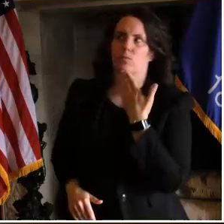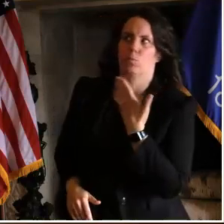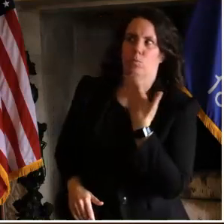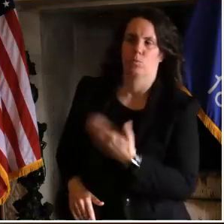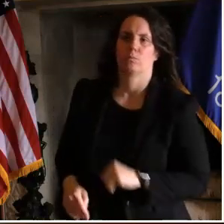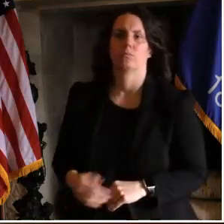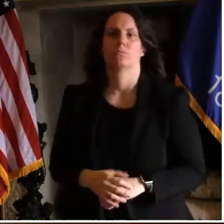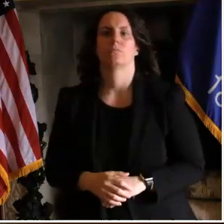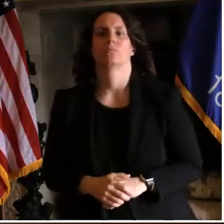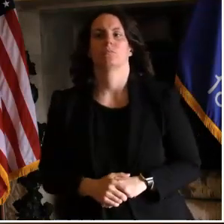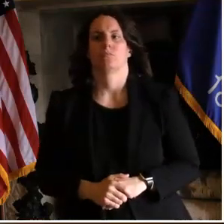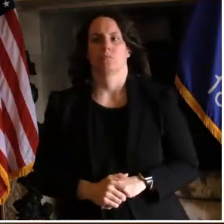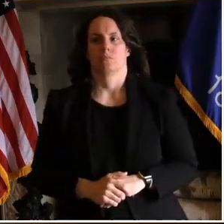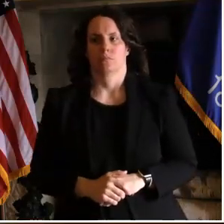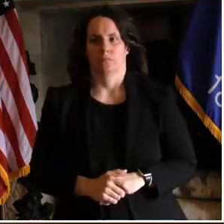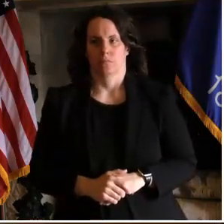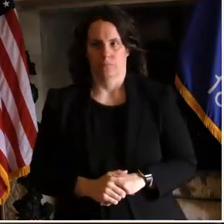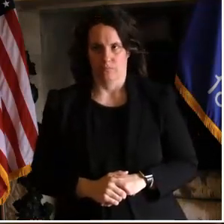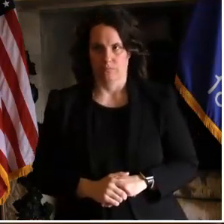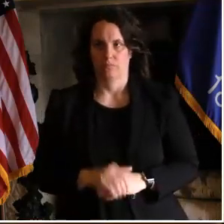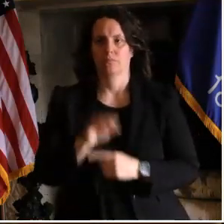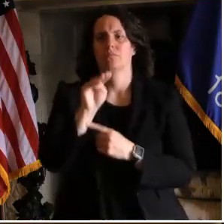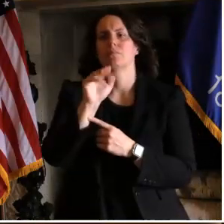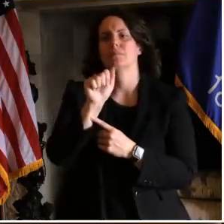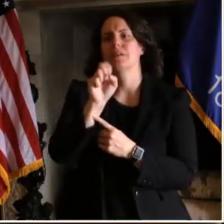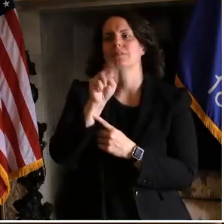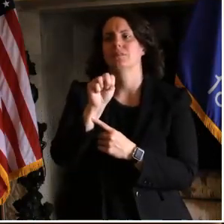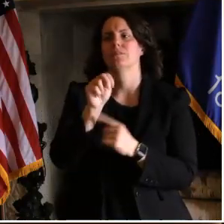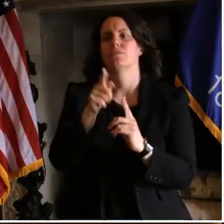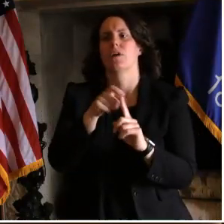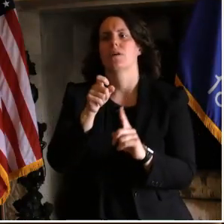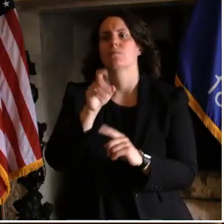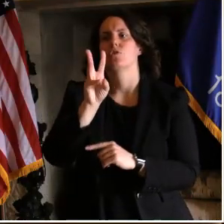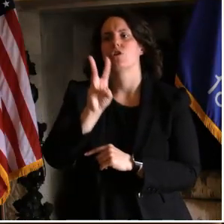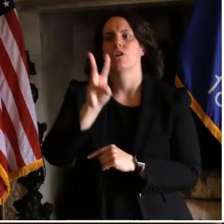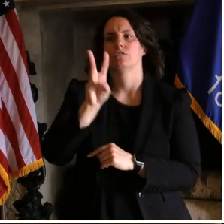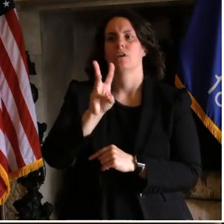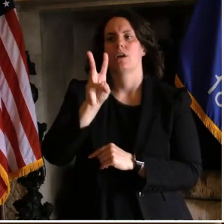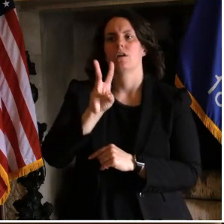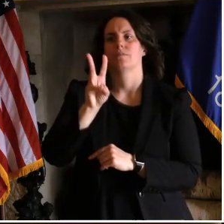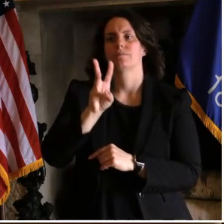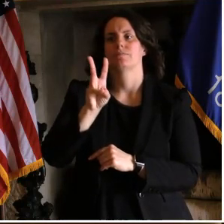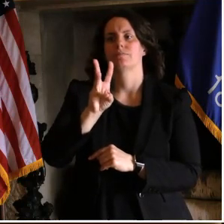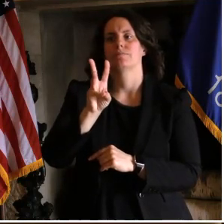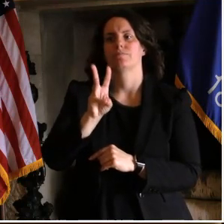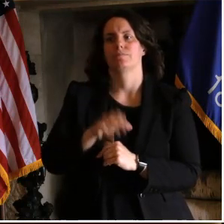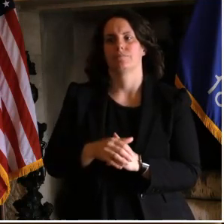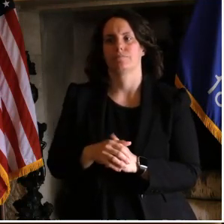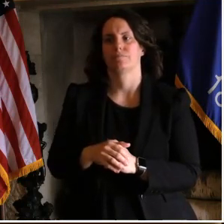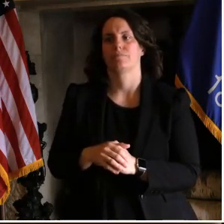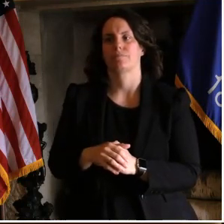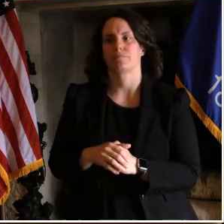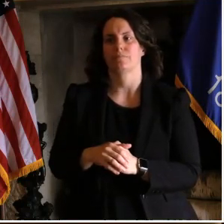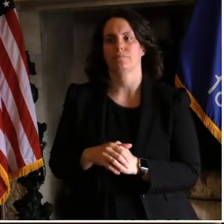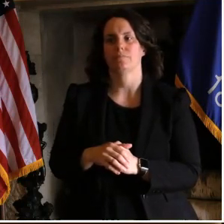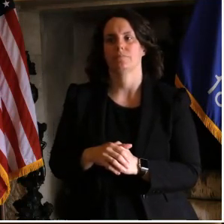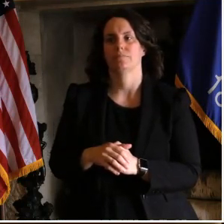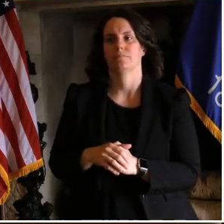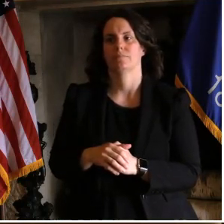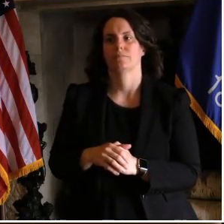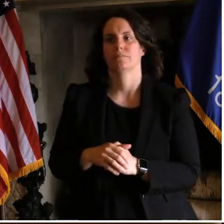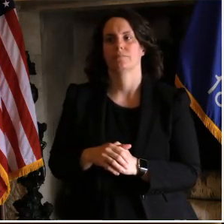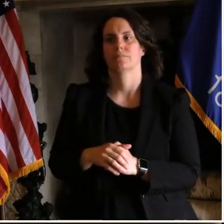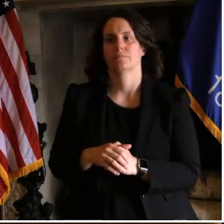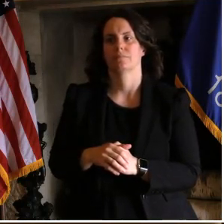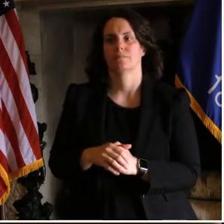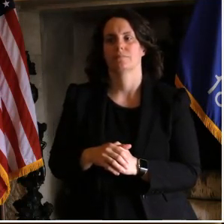from WAOW in Wausau. Mason? Mason